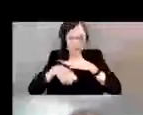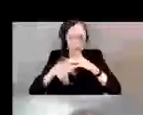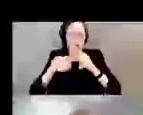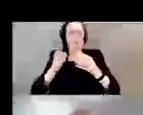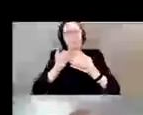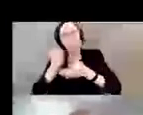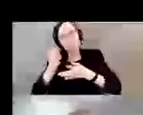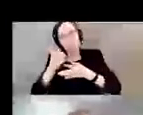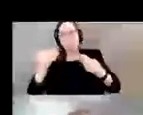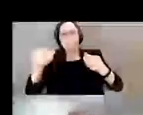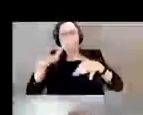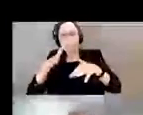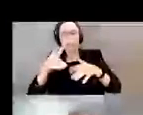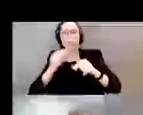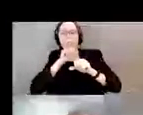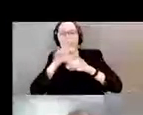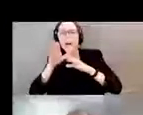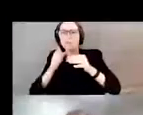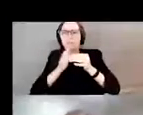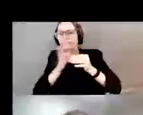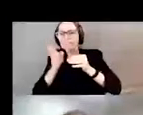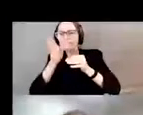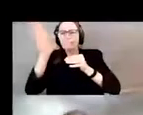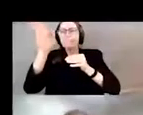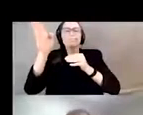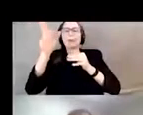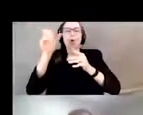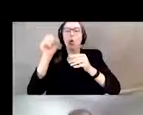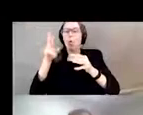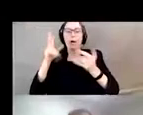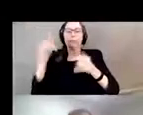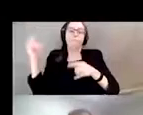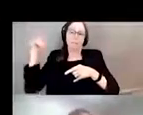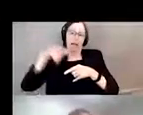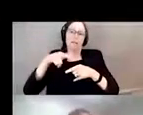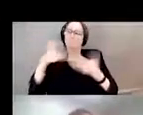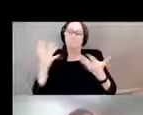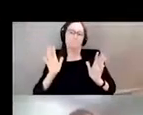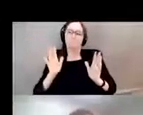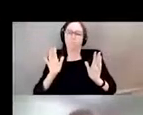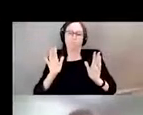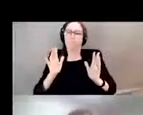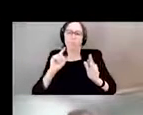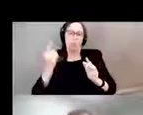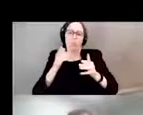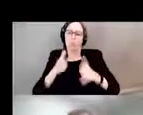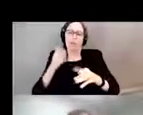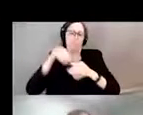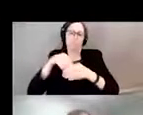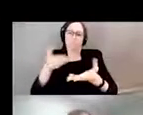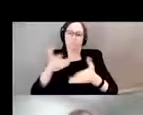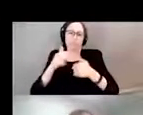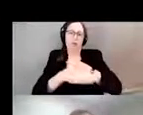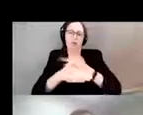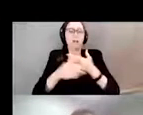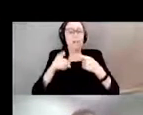overland through mountain passes, or in the modern day, you fly in. Okay, in these particular mountain